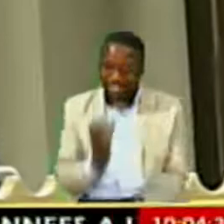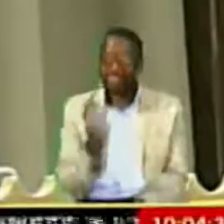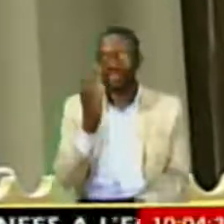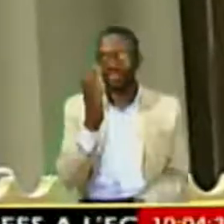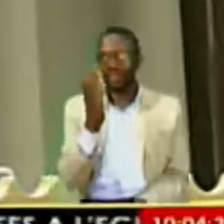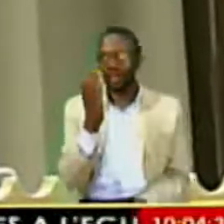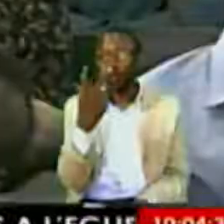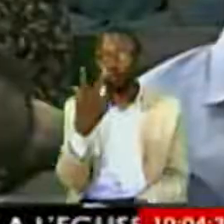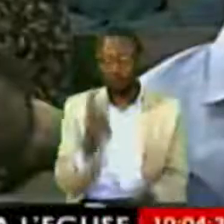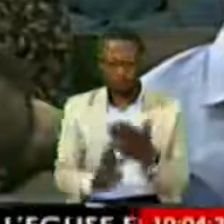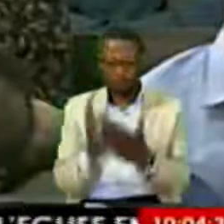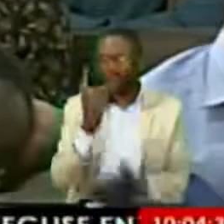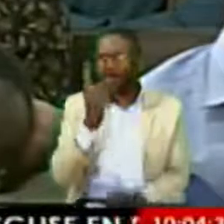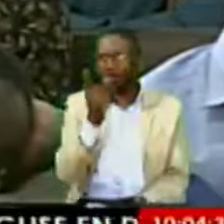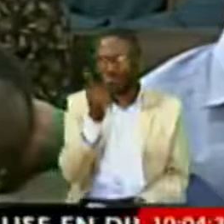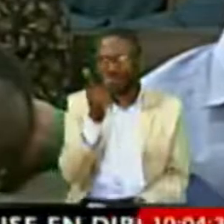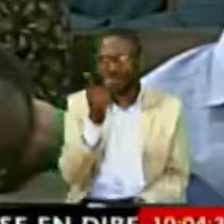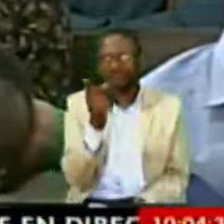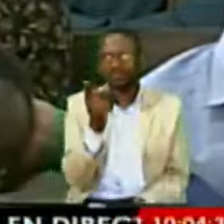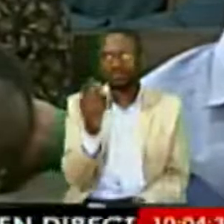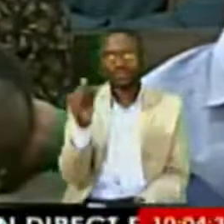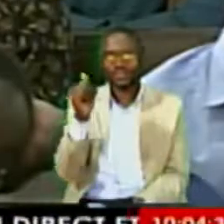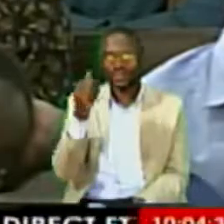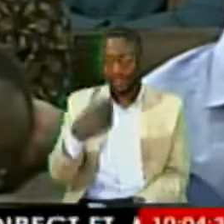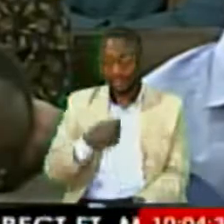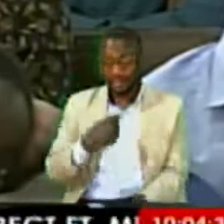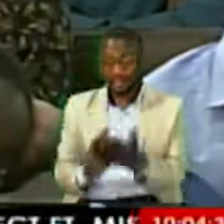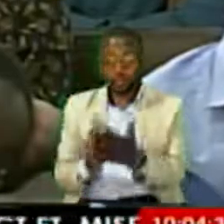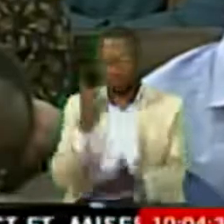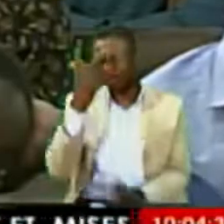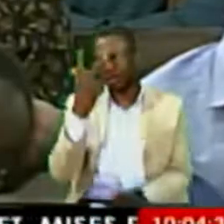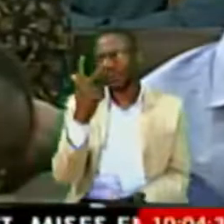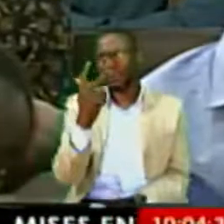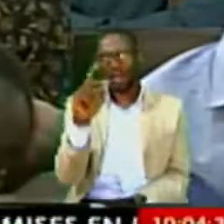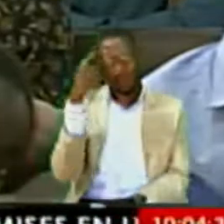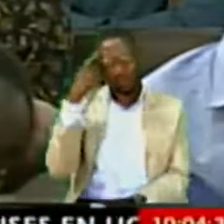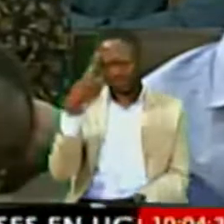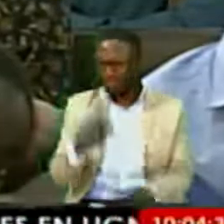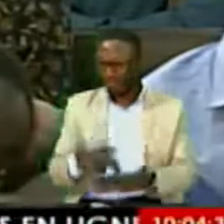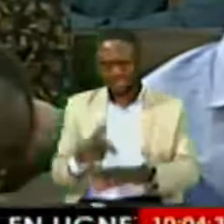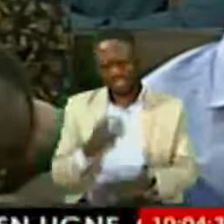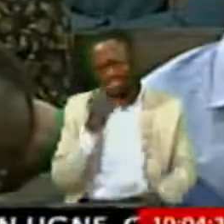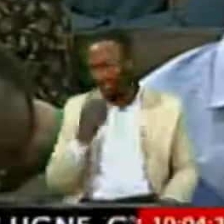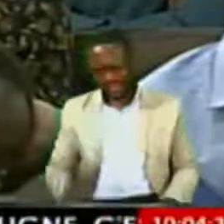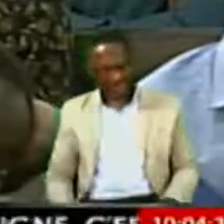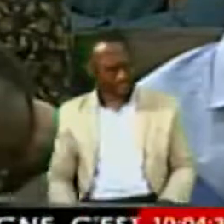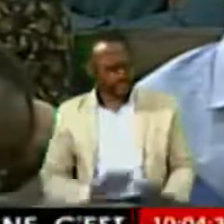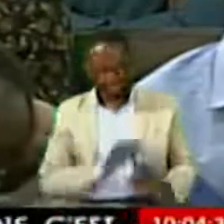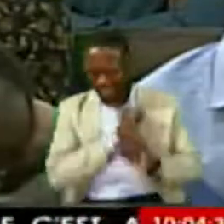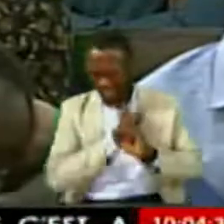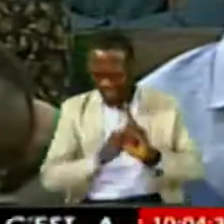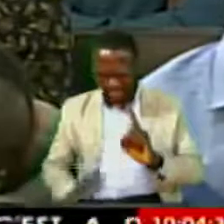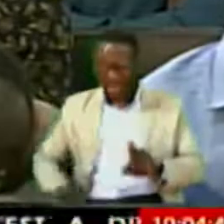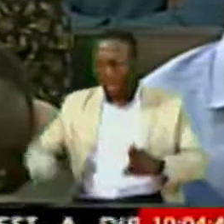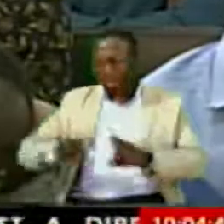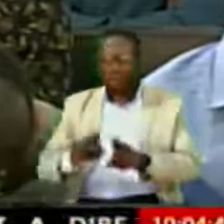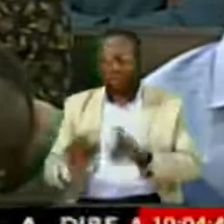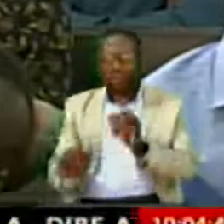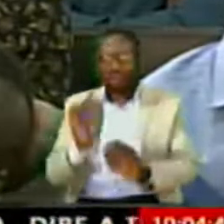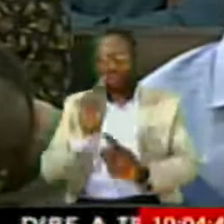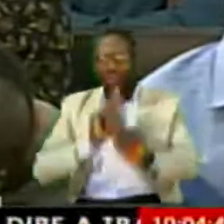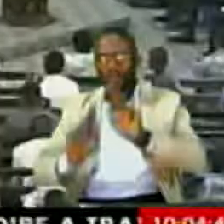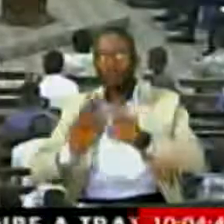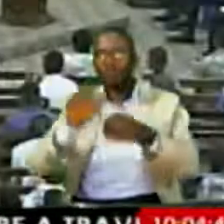rooster crows three times, before the rooster crows, you would deny me three times. Même si tout le monde